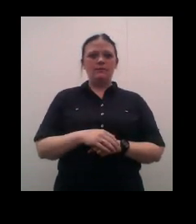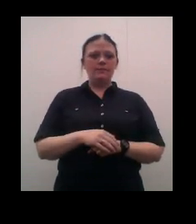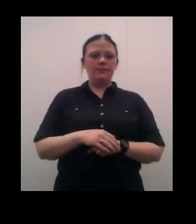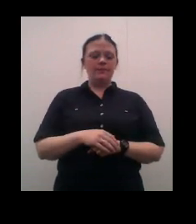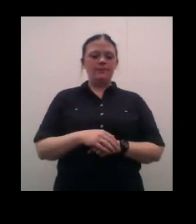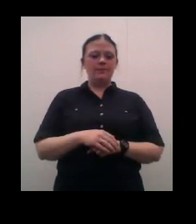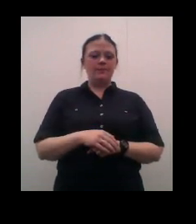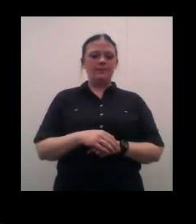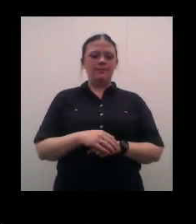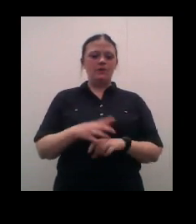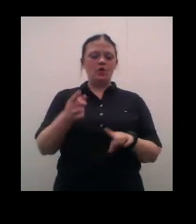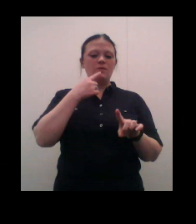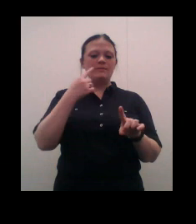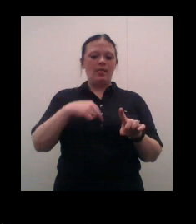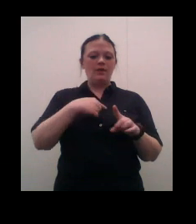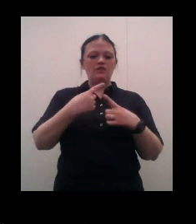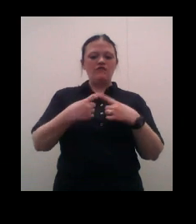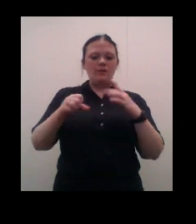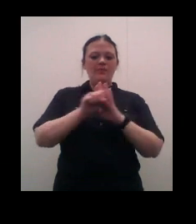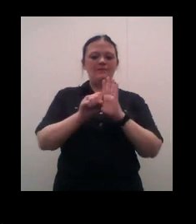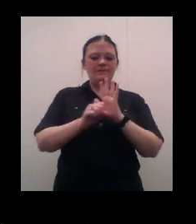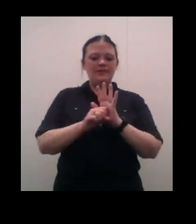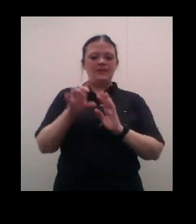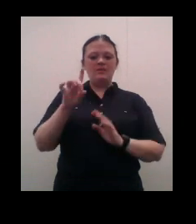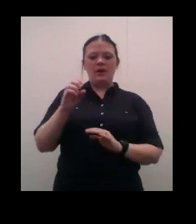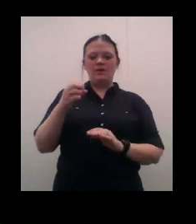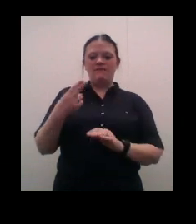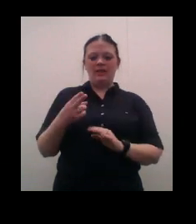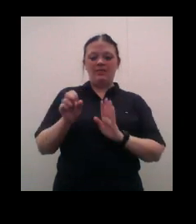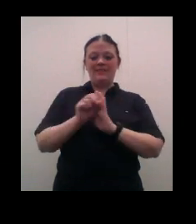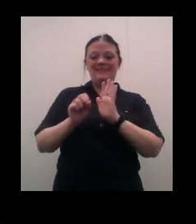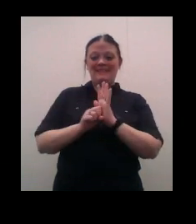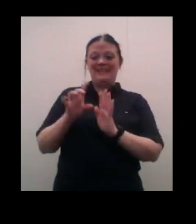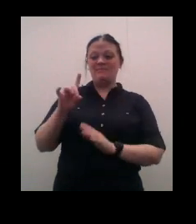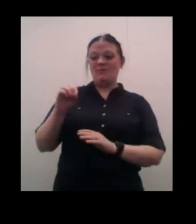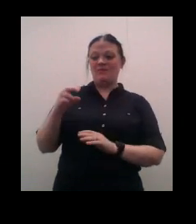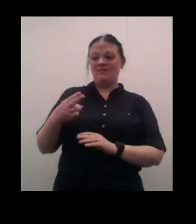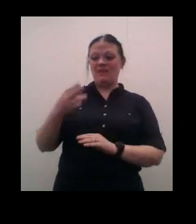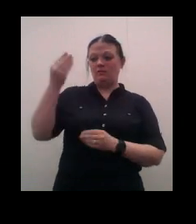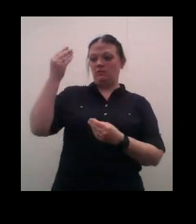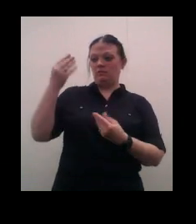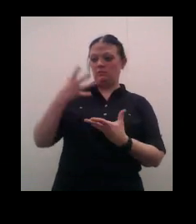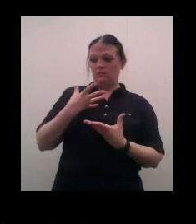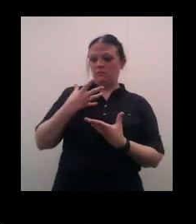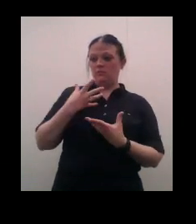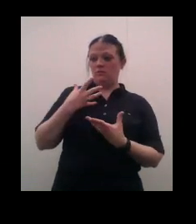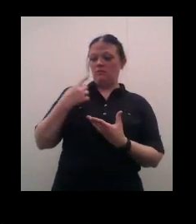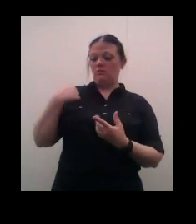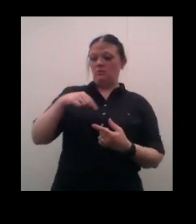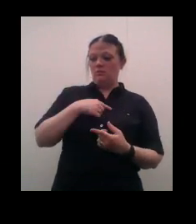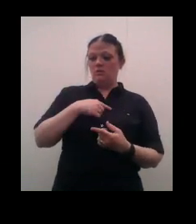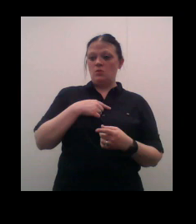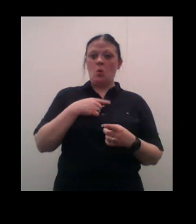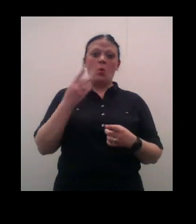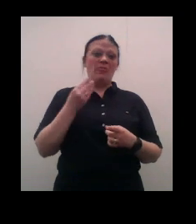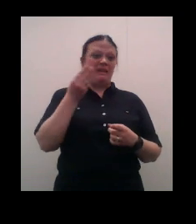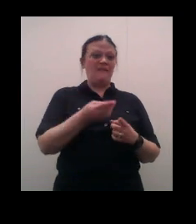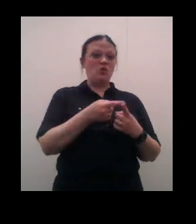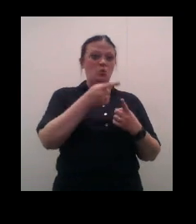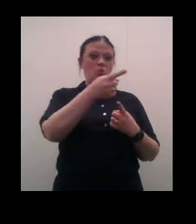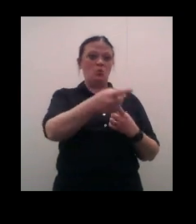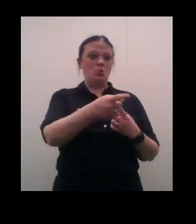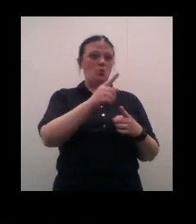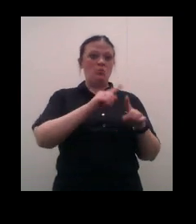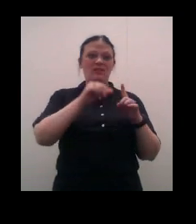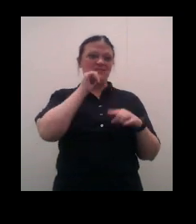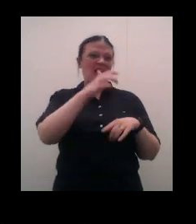your people are telling us to get it from the State Department of Health. And the State Department of Health is telling us, even though they give it to you, that this information is not available. So I guess